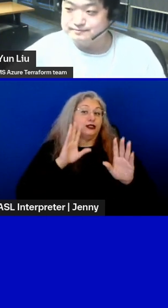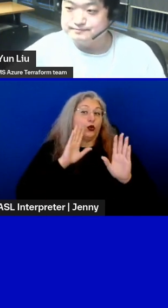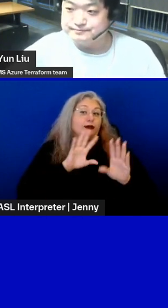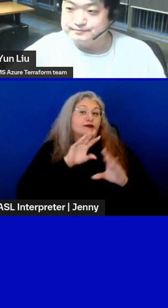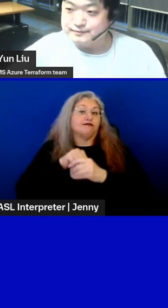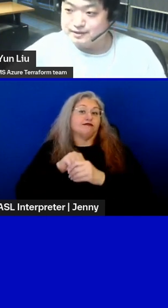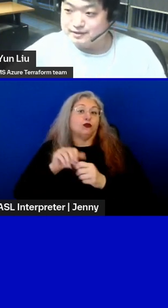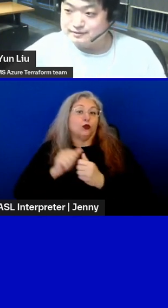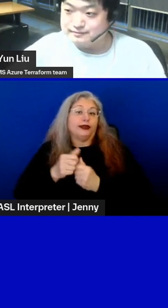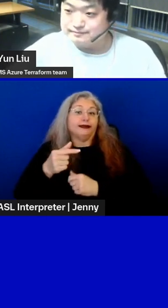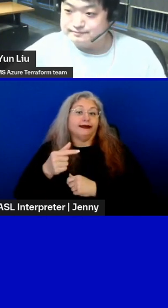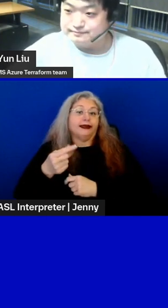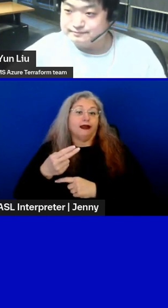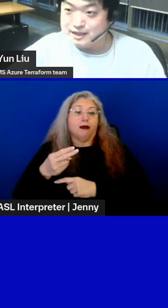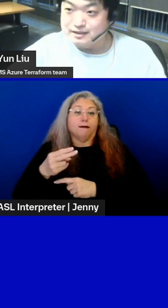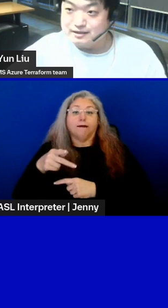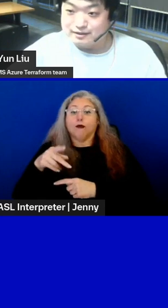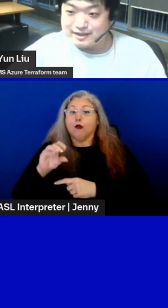Chat.